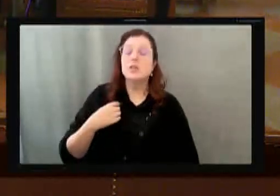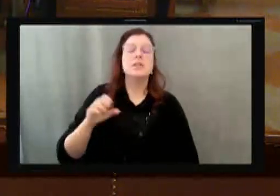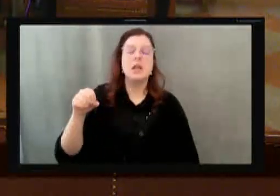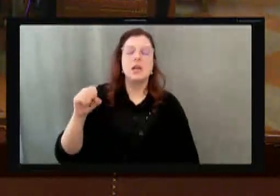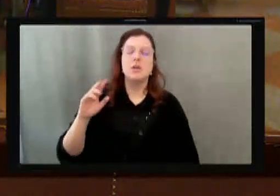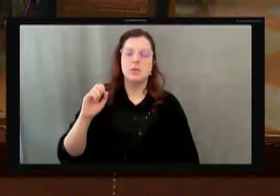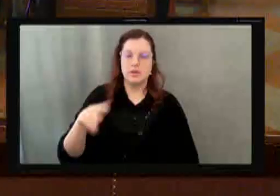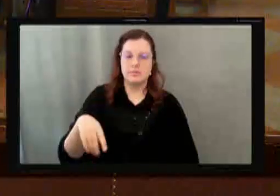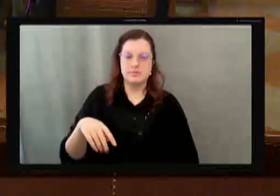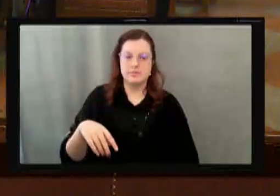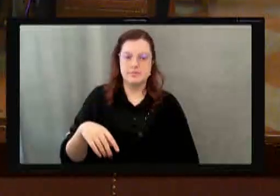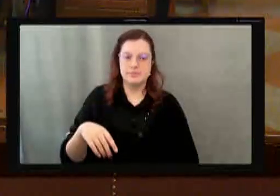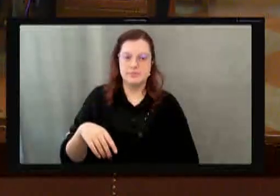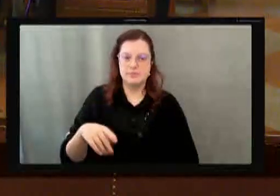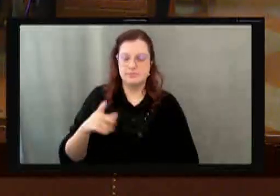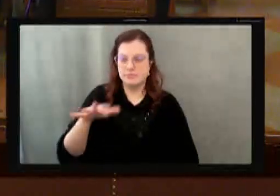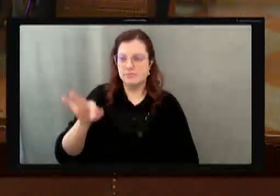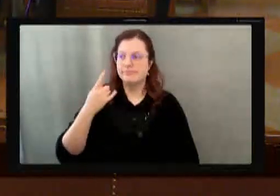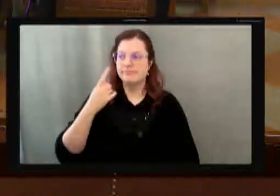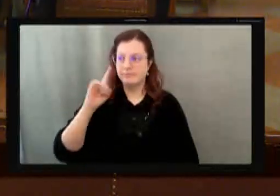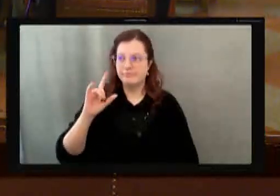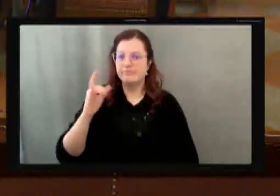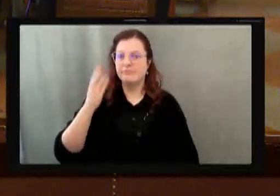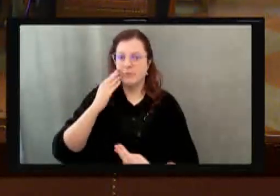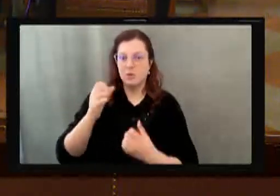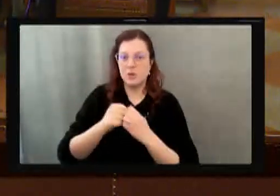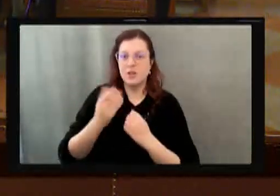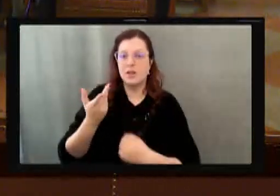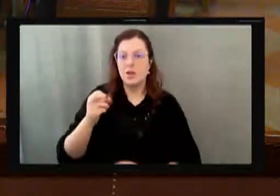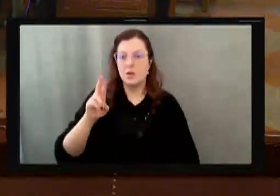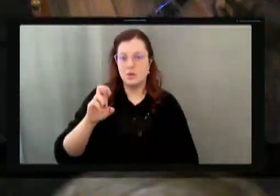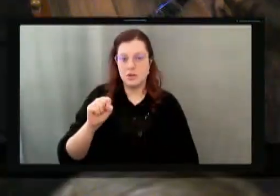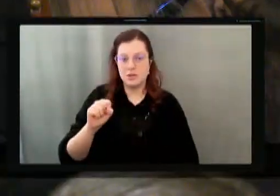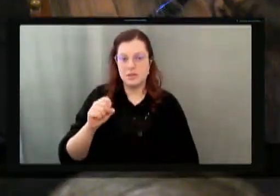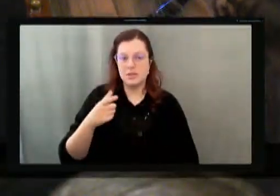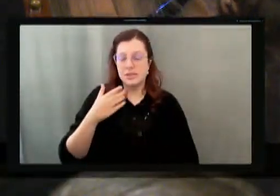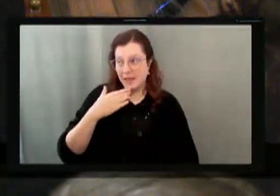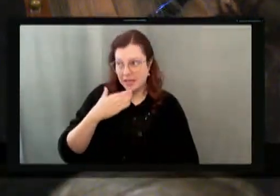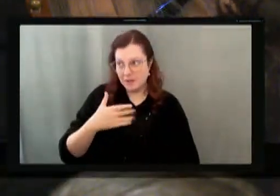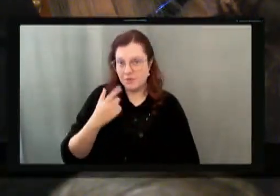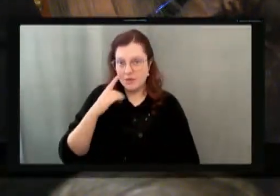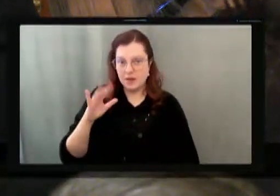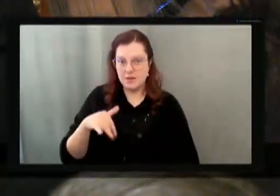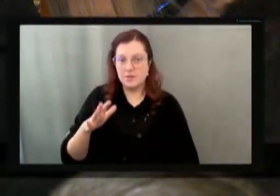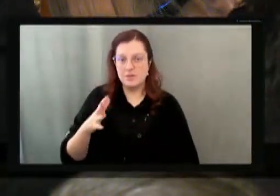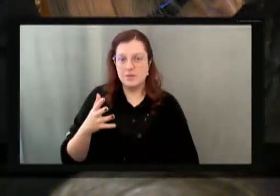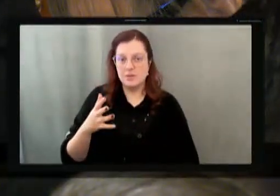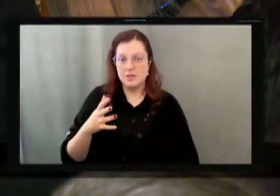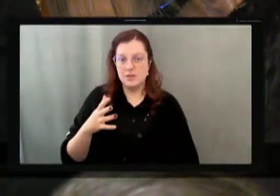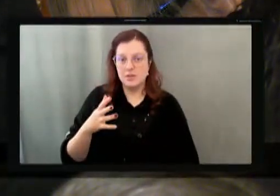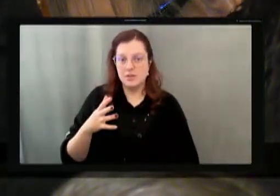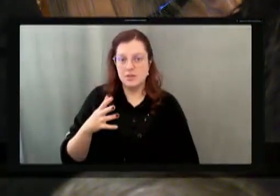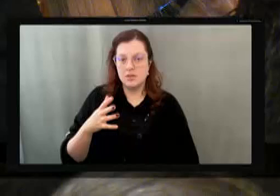found the info with the owners and all that listed. So thank you. Yeah. It's in the link.